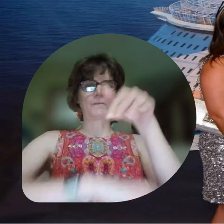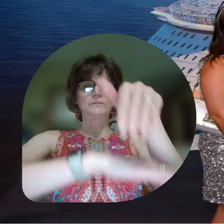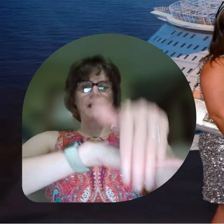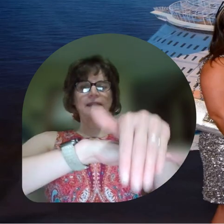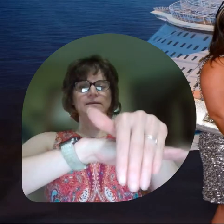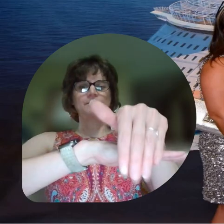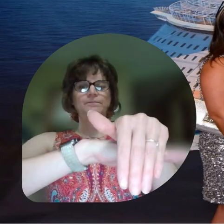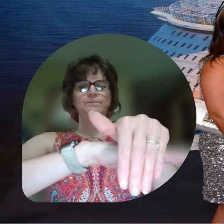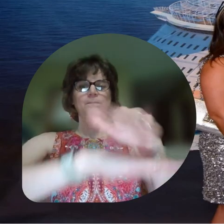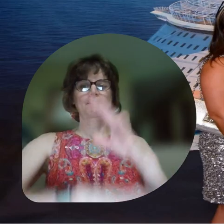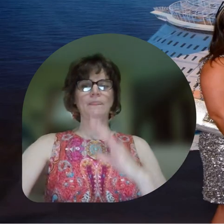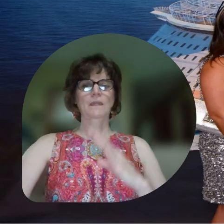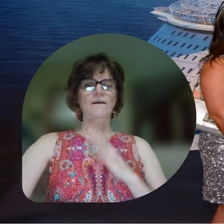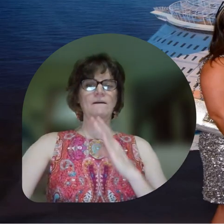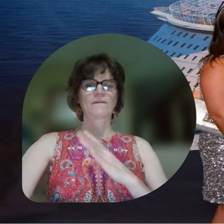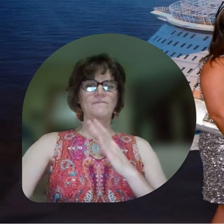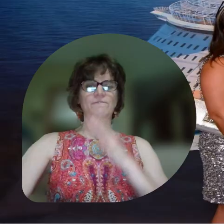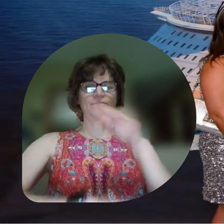formal night,